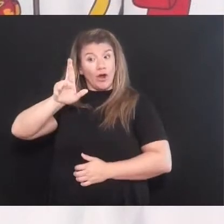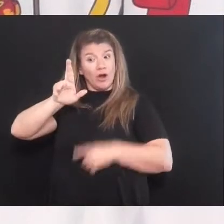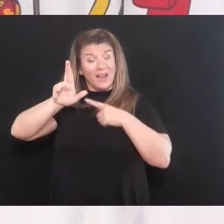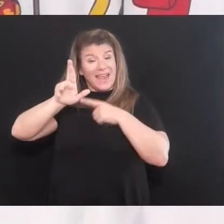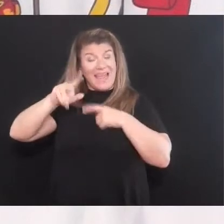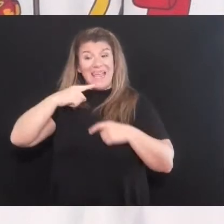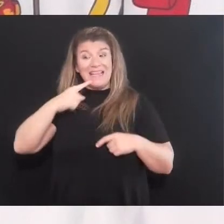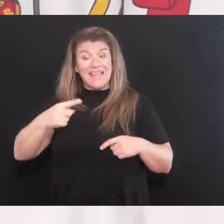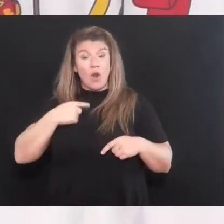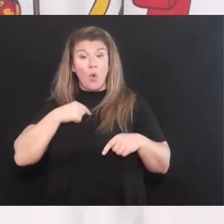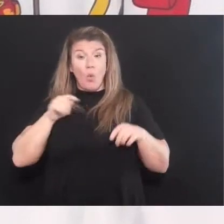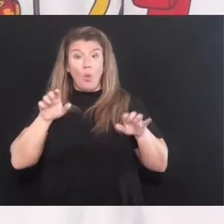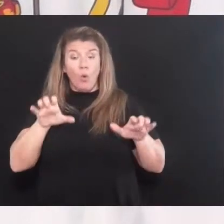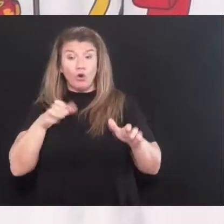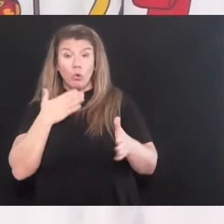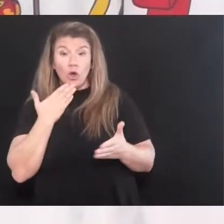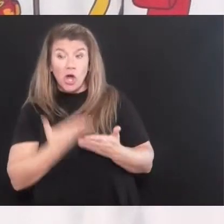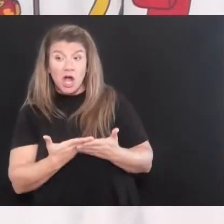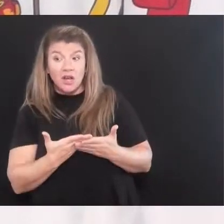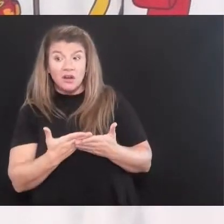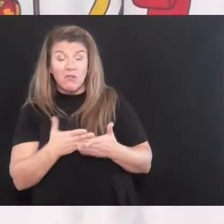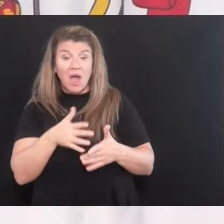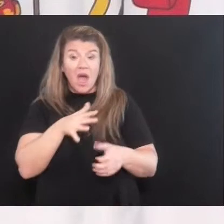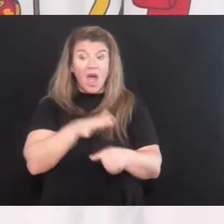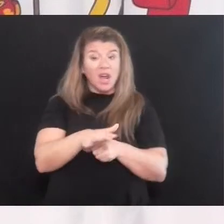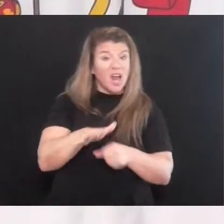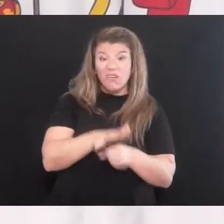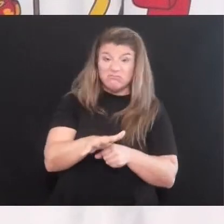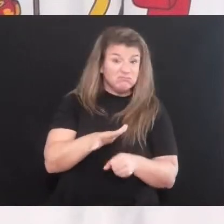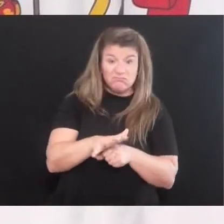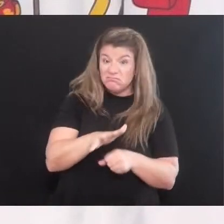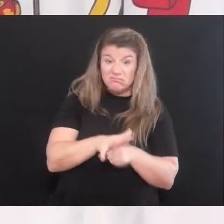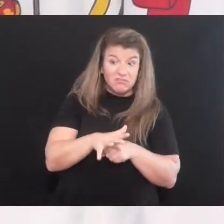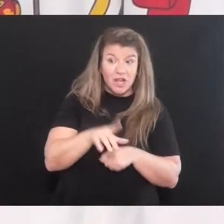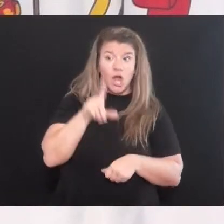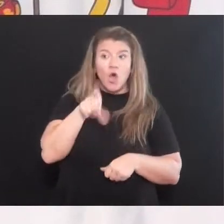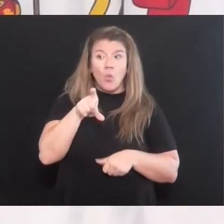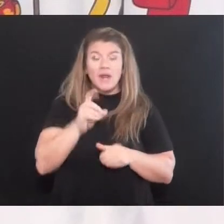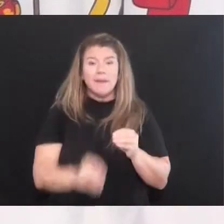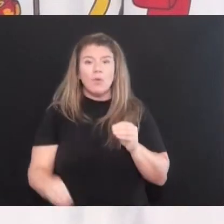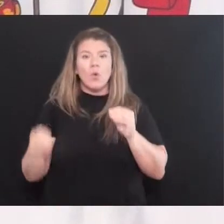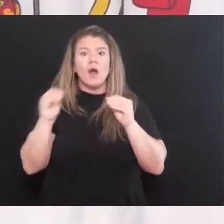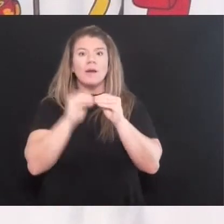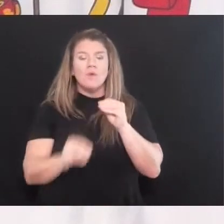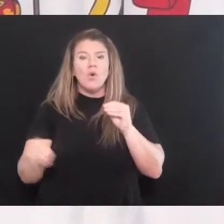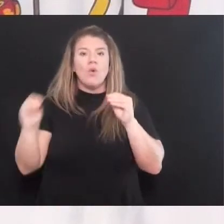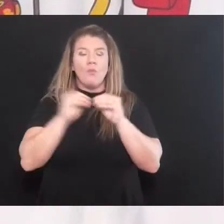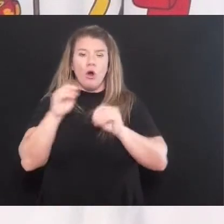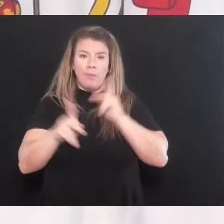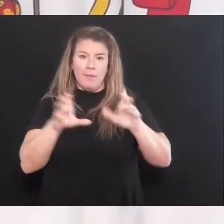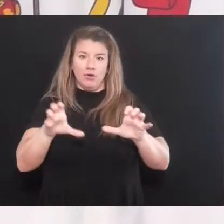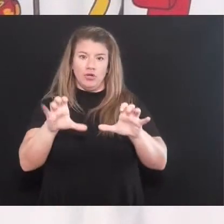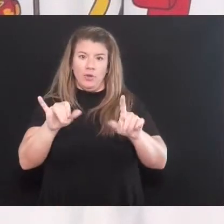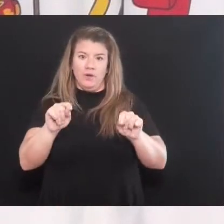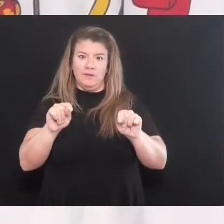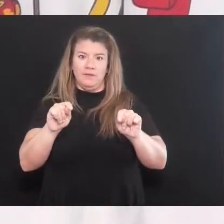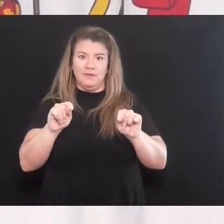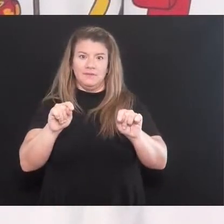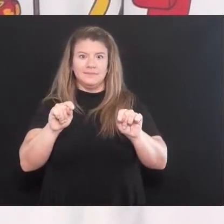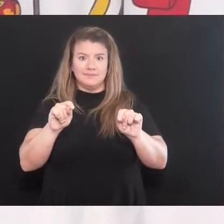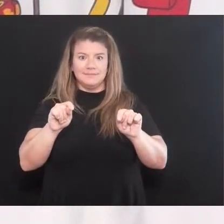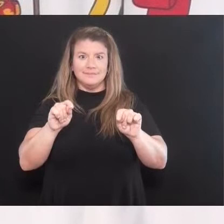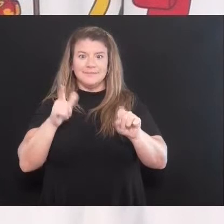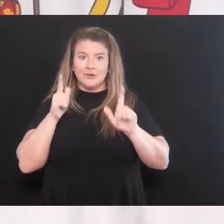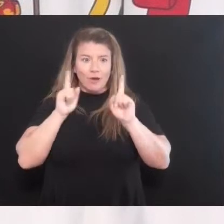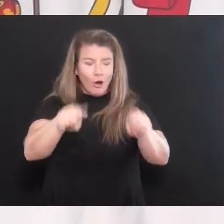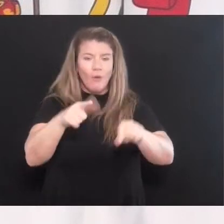good, but we're not doing good enough. We got to have more and more people running to the fire and getting across the